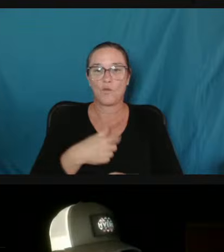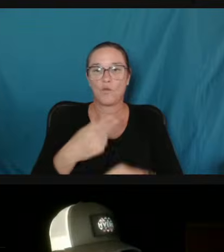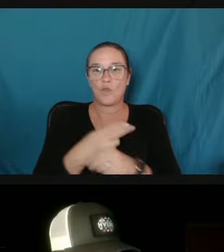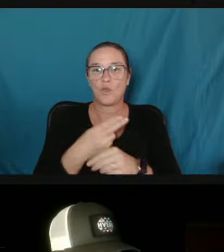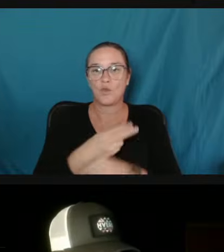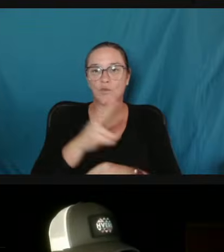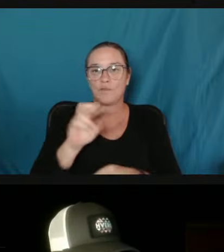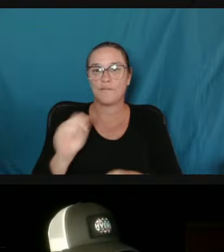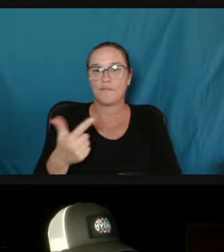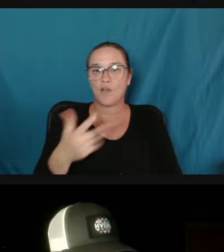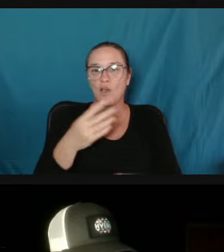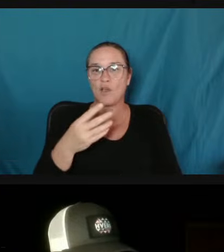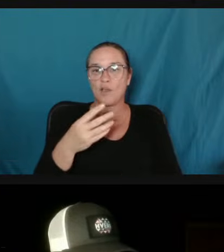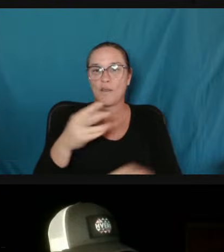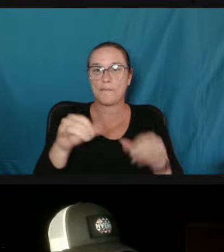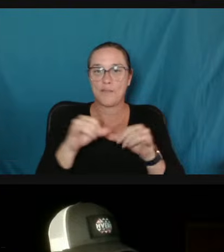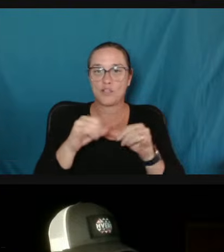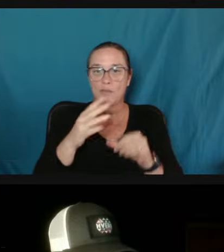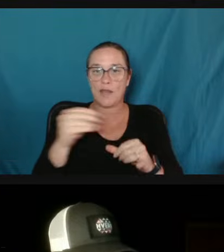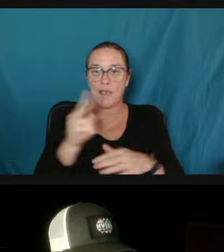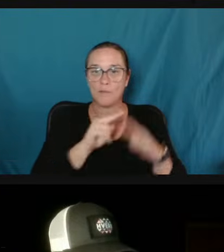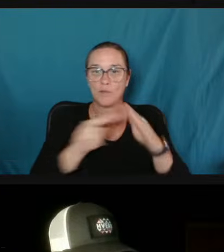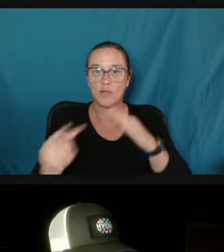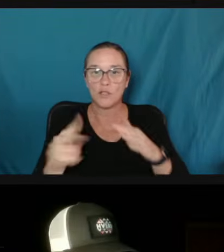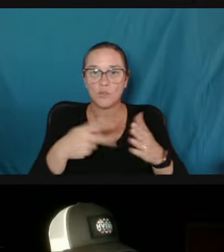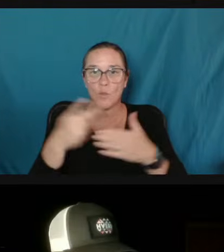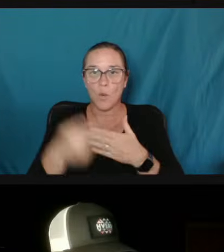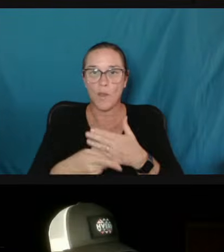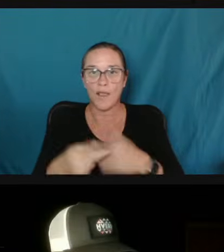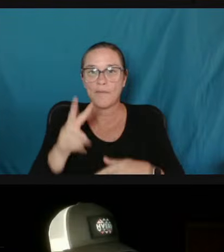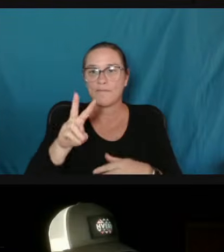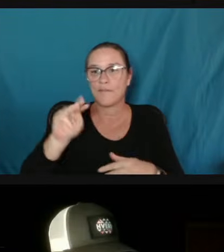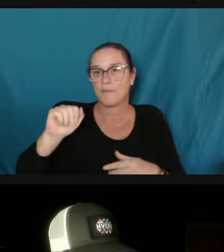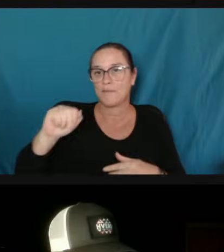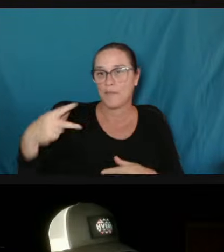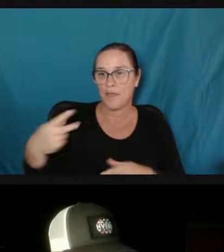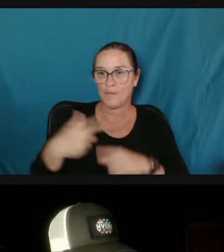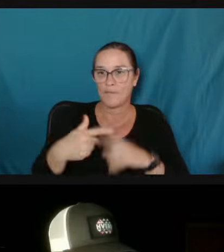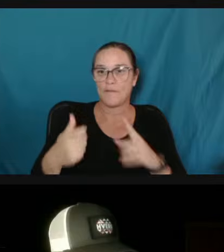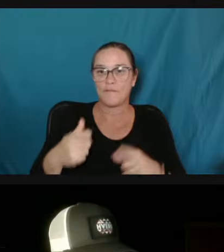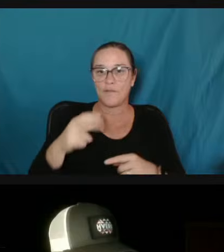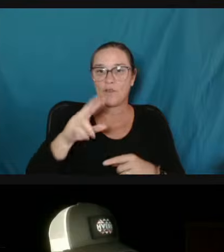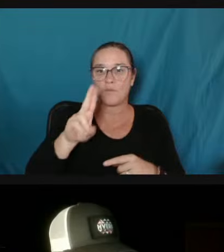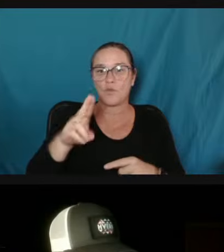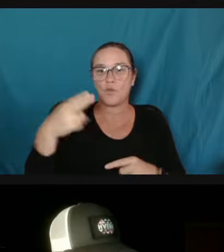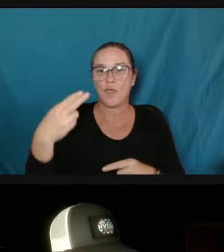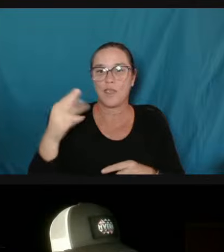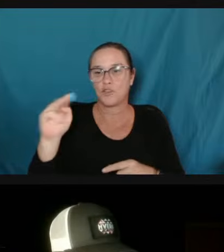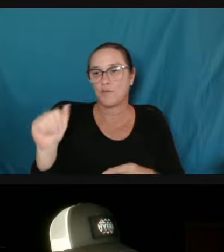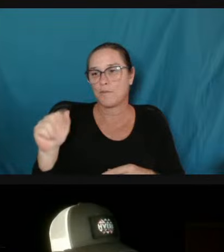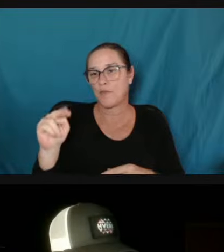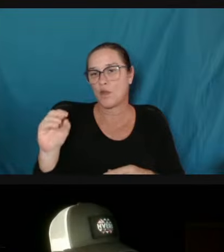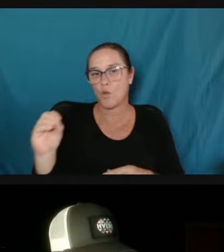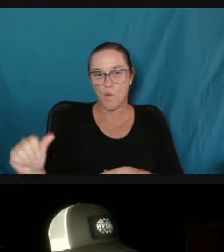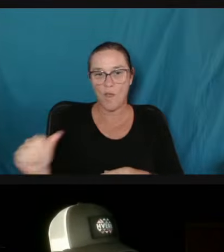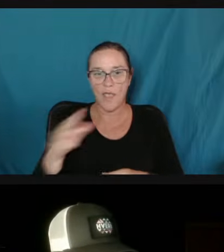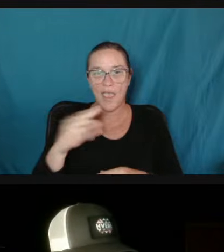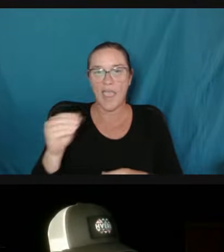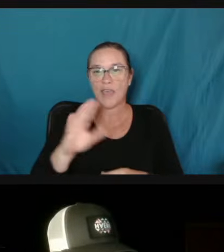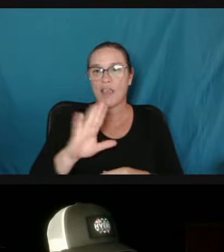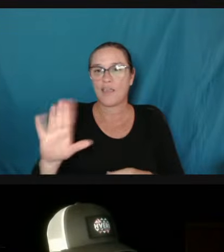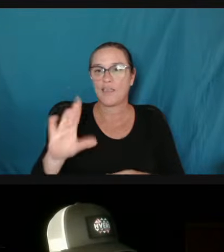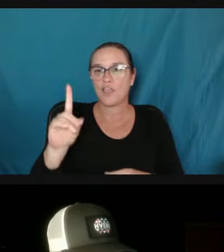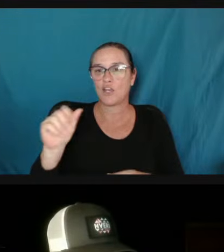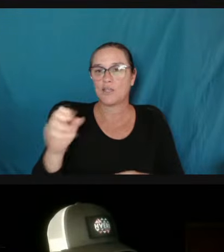and Prediction Program, VMAP, out of University of Hawaii at Mauna Loa. And their forecast dashboard looks